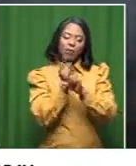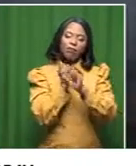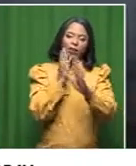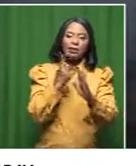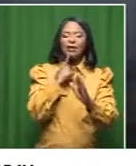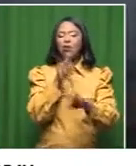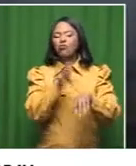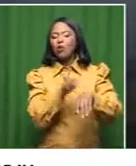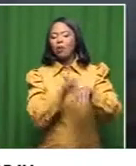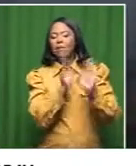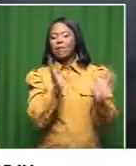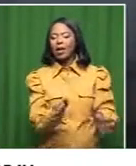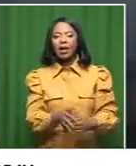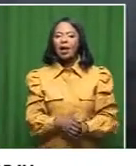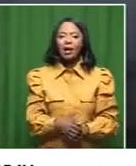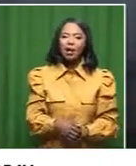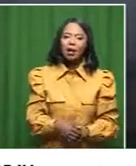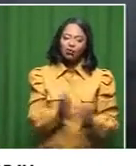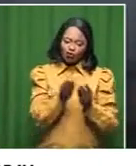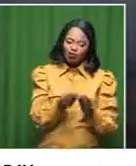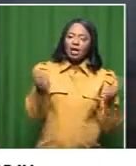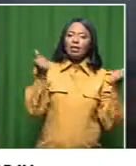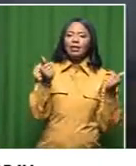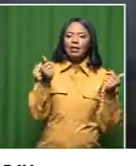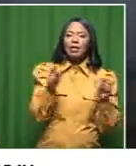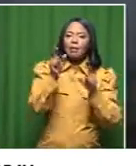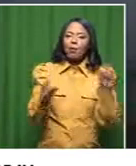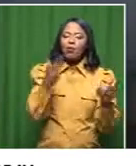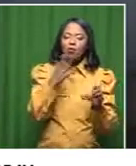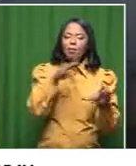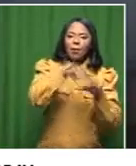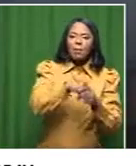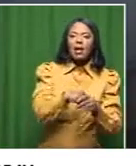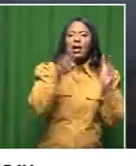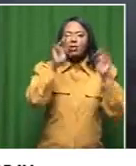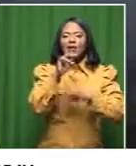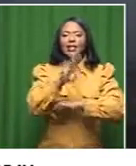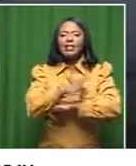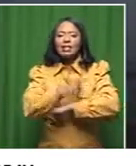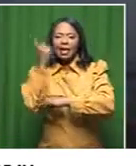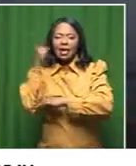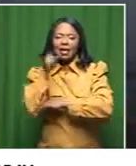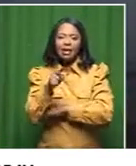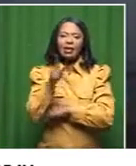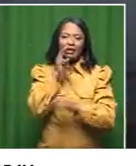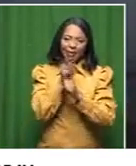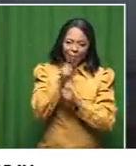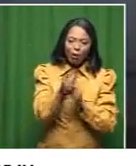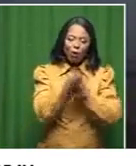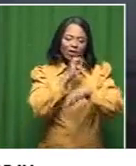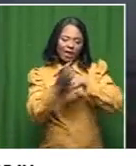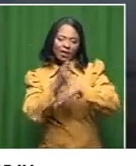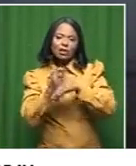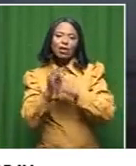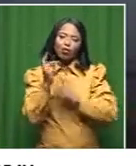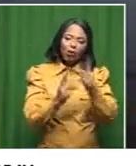problem, but the proximity to people who are engaging in these issues every single day should be part of the consultation